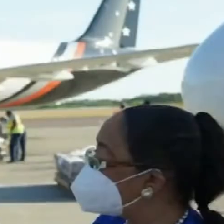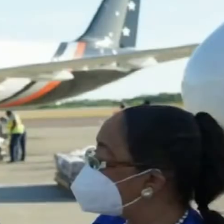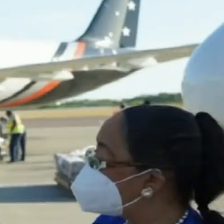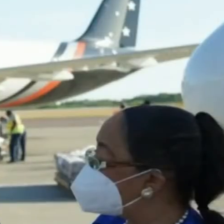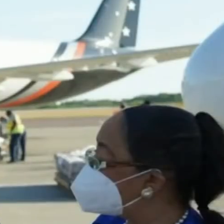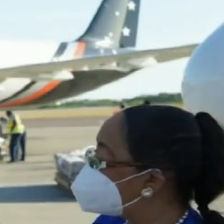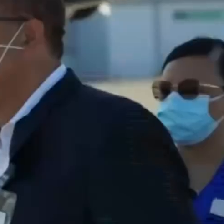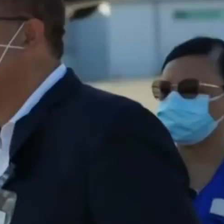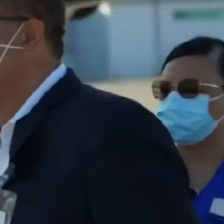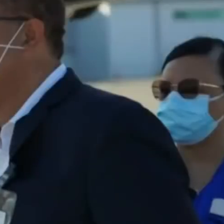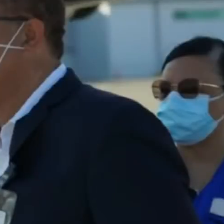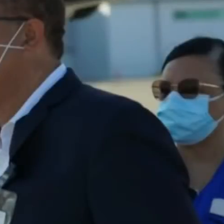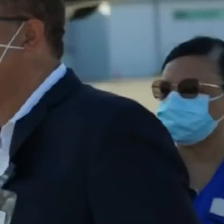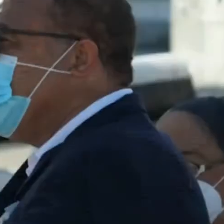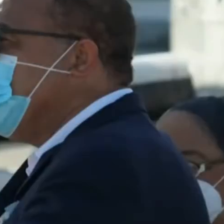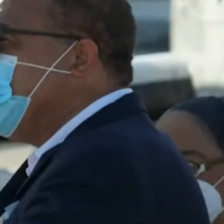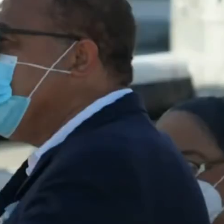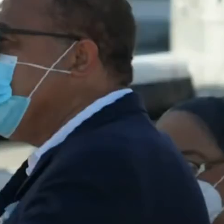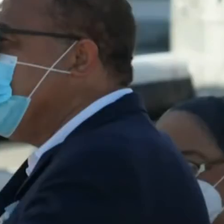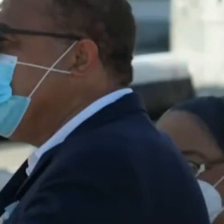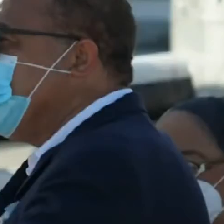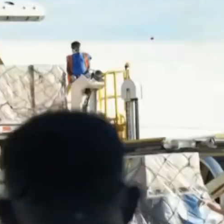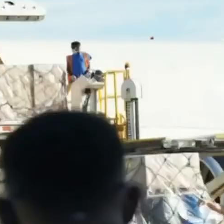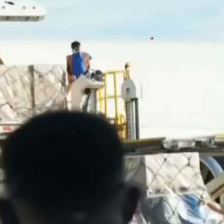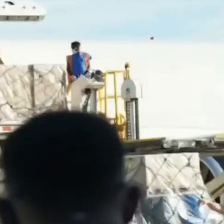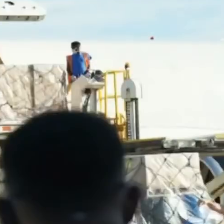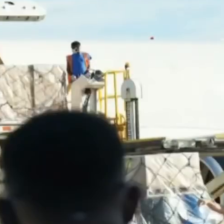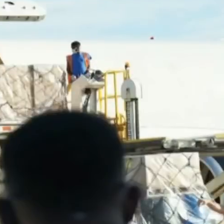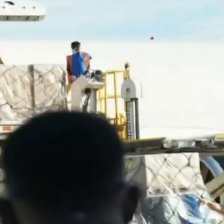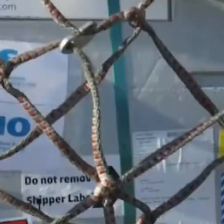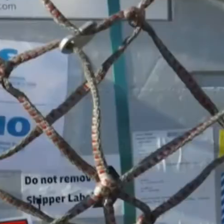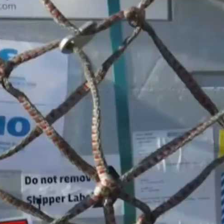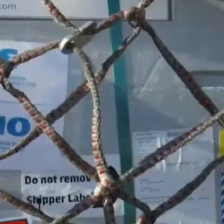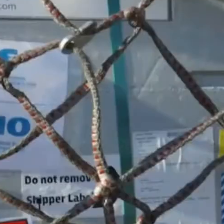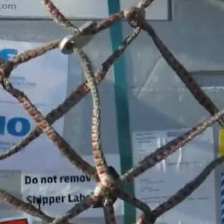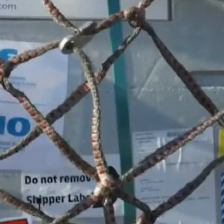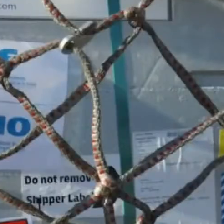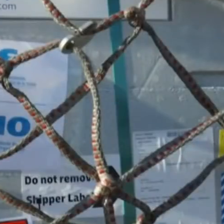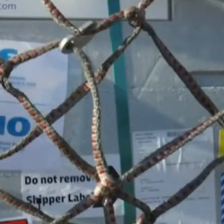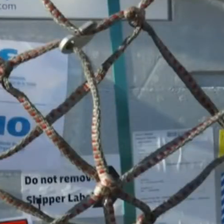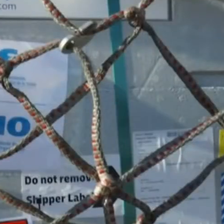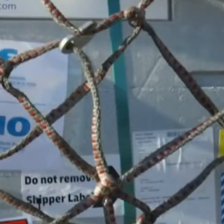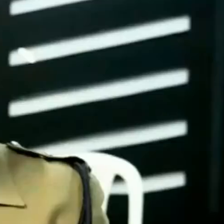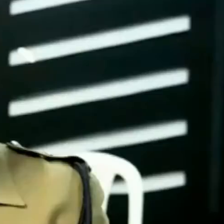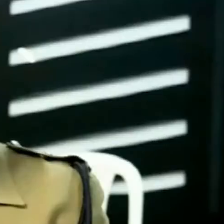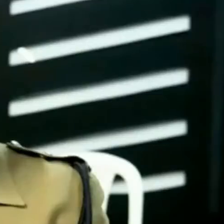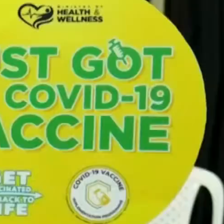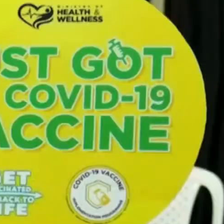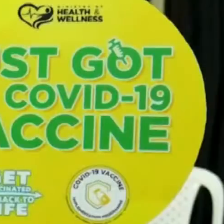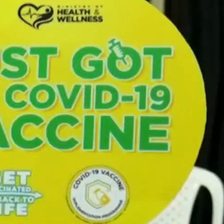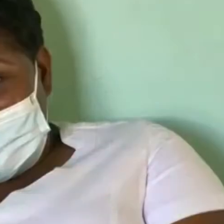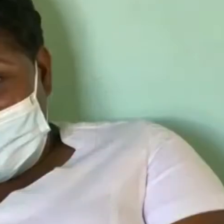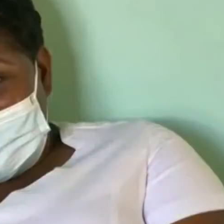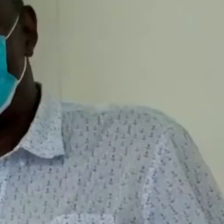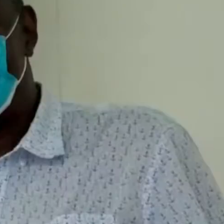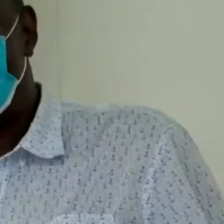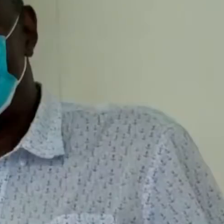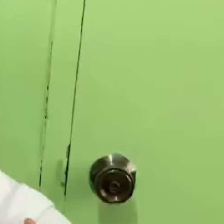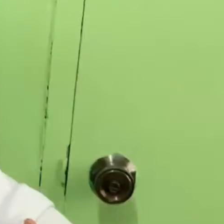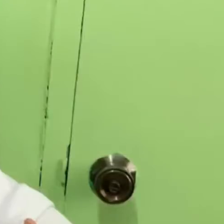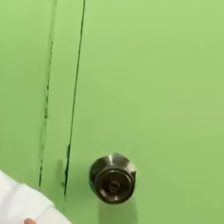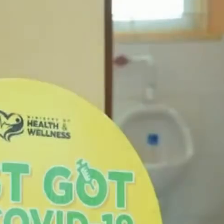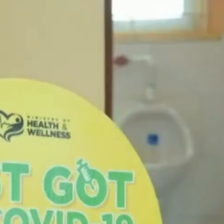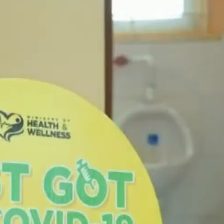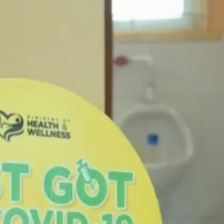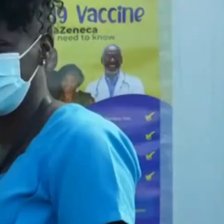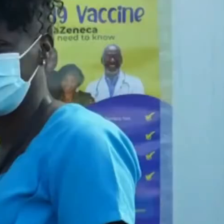These vaccines are both safe and effective and will ensure that you and your loved ones are protected and can get back to